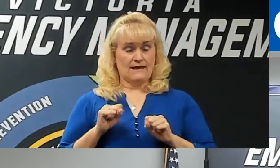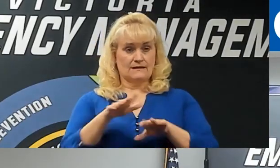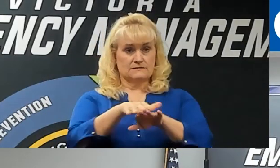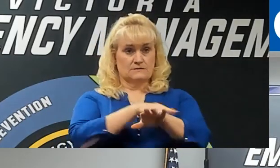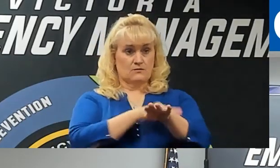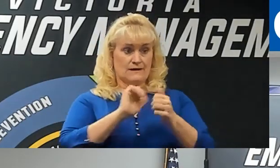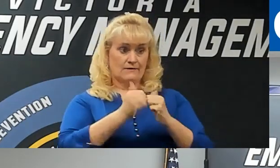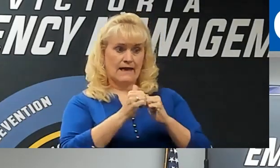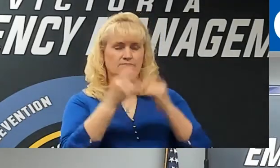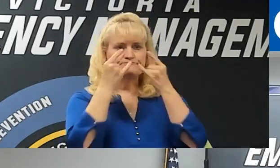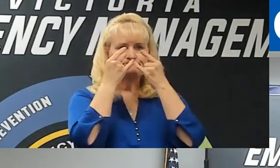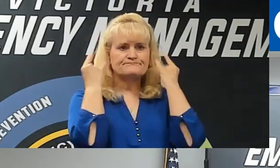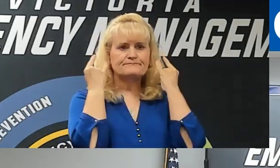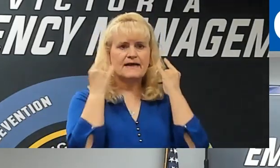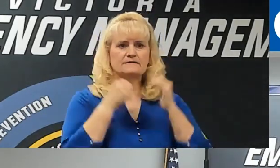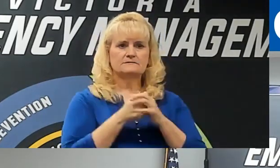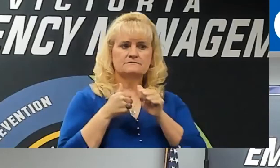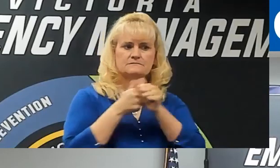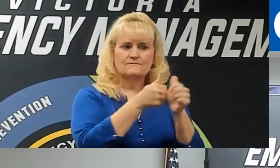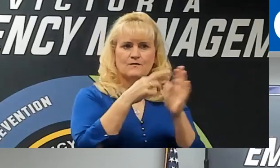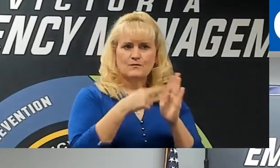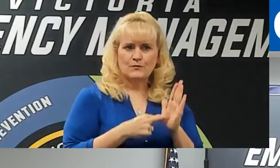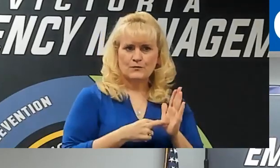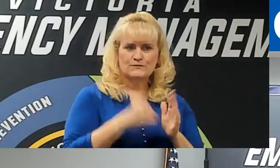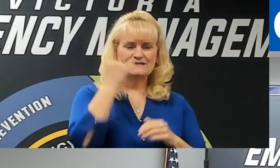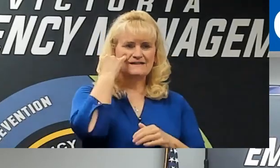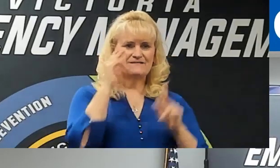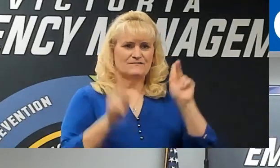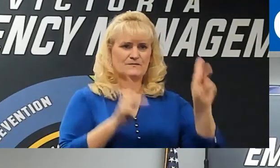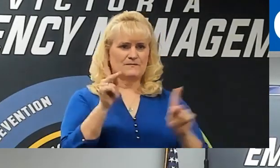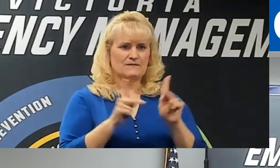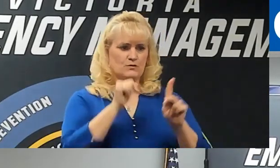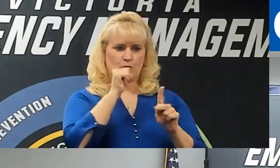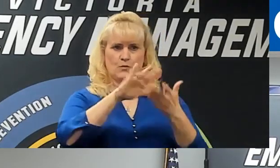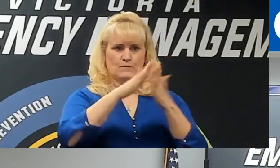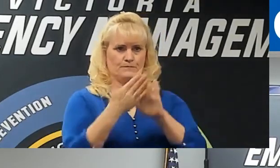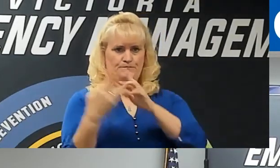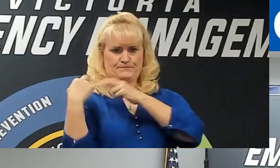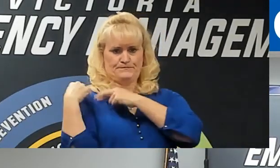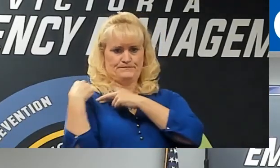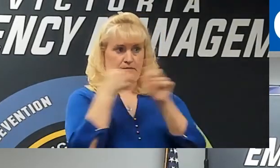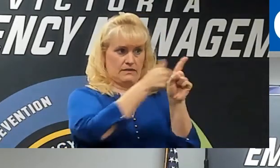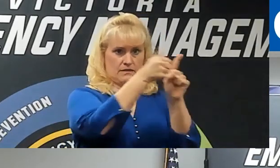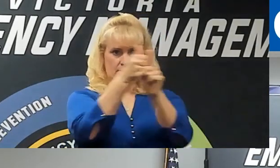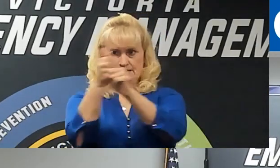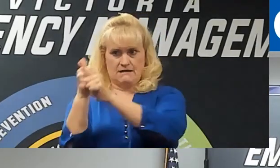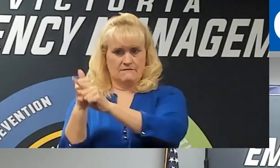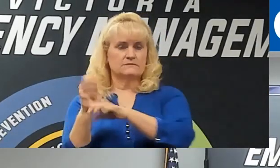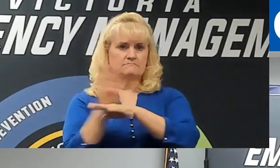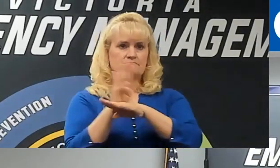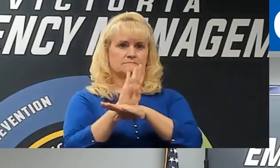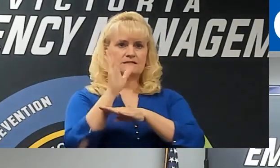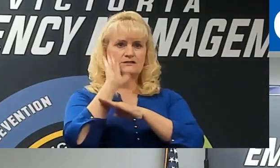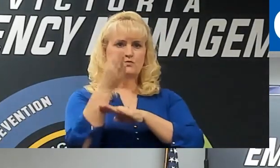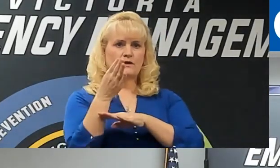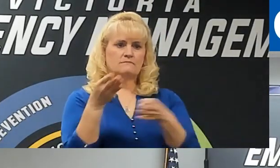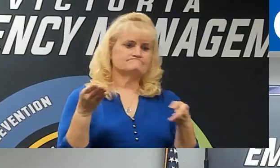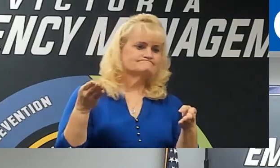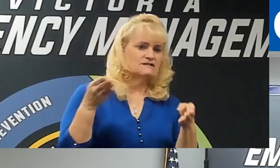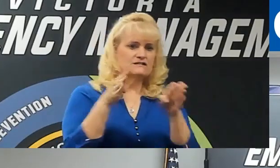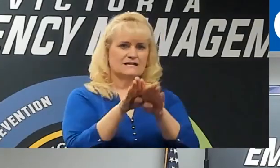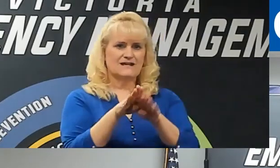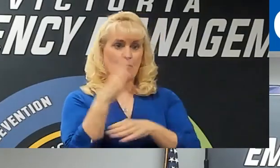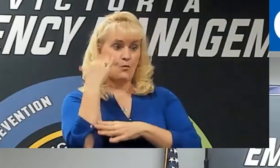down or not, if people don't take the measures themselves, their business is going to shut down because their employees are going to all